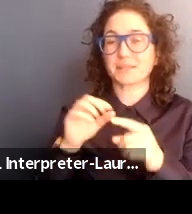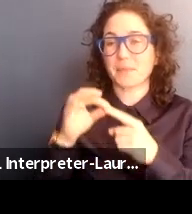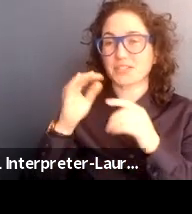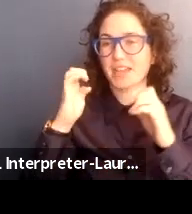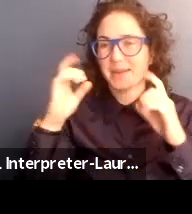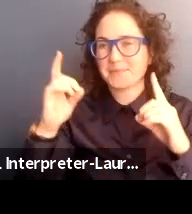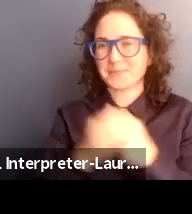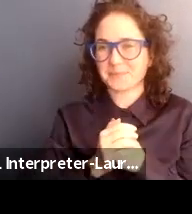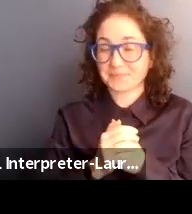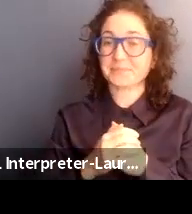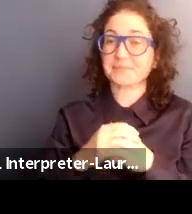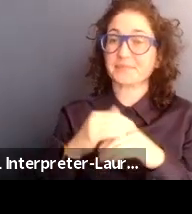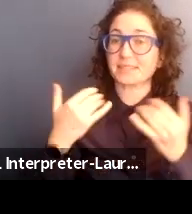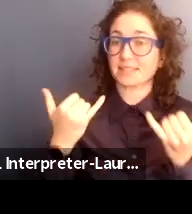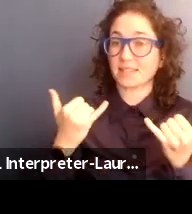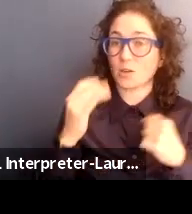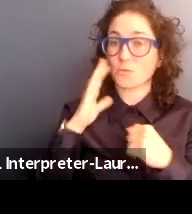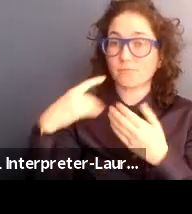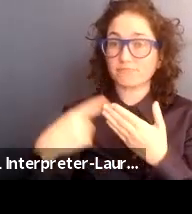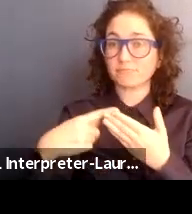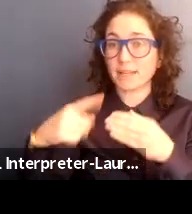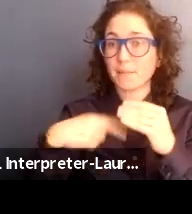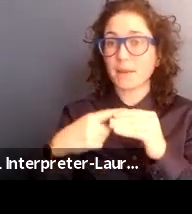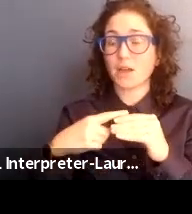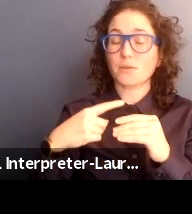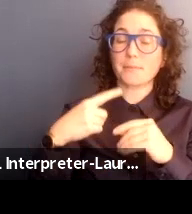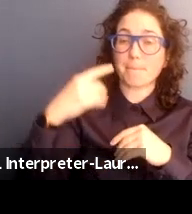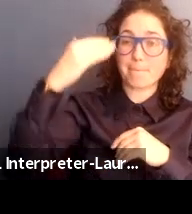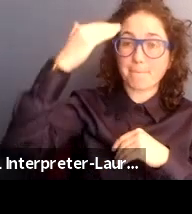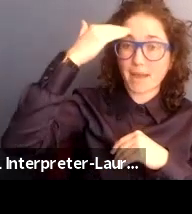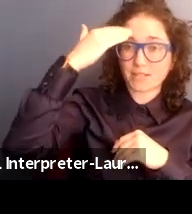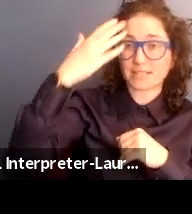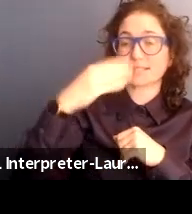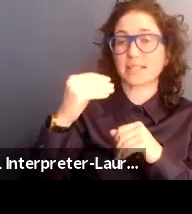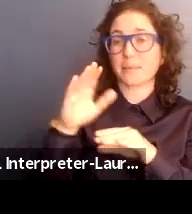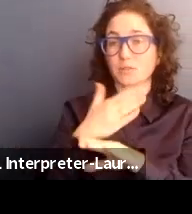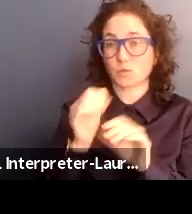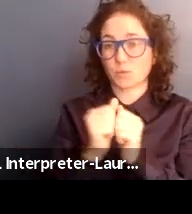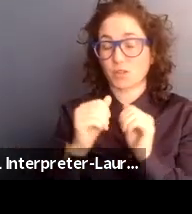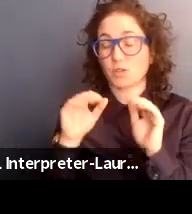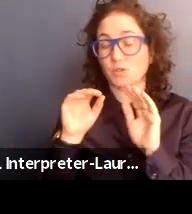we will be discussing music and mindfulness with New Orleans Rhythm and Blues.